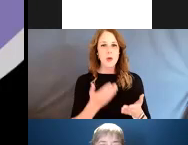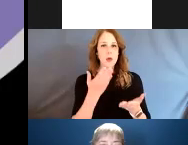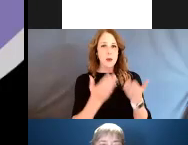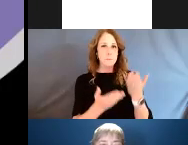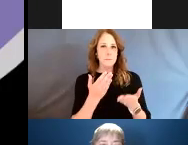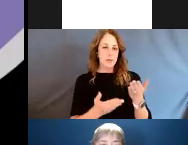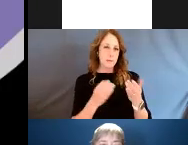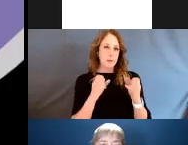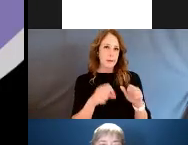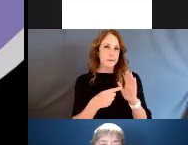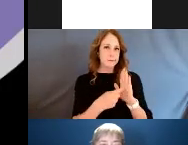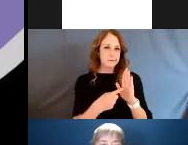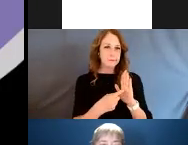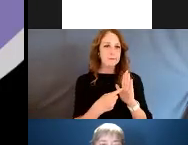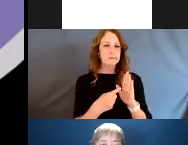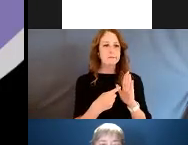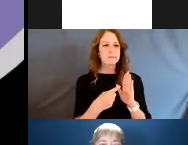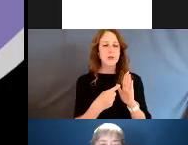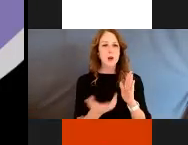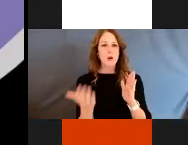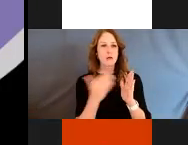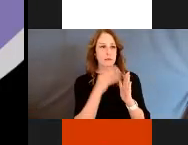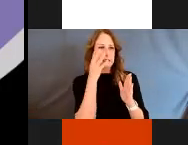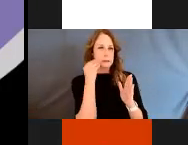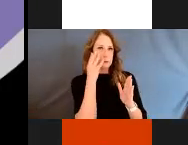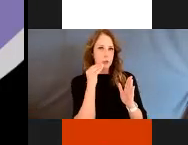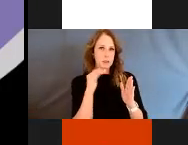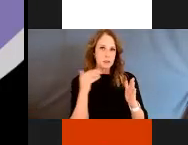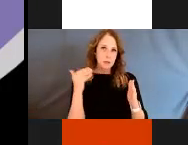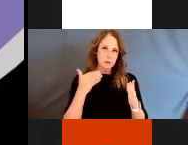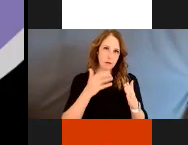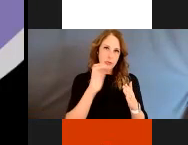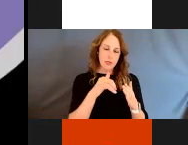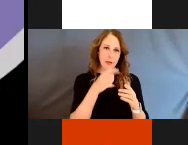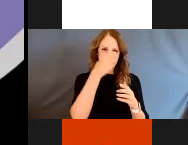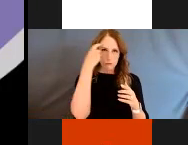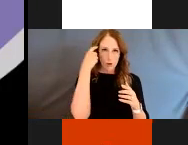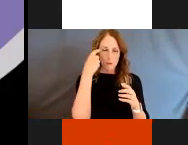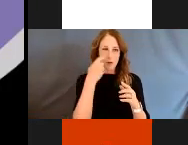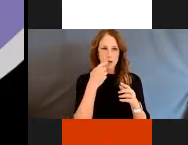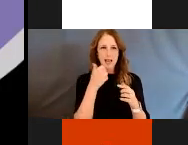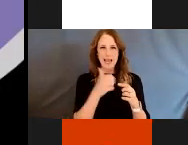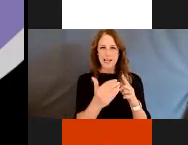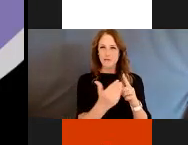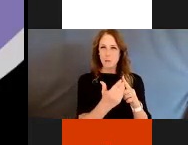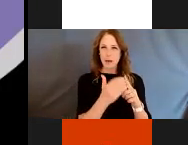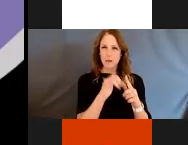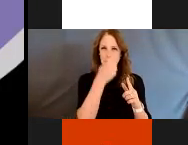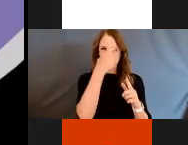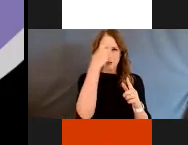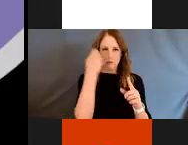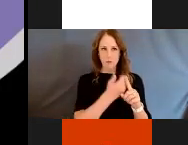a survivor's trauma, avoiding reminders of the trauma, or persistent psychological